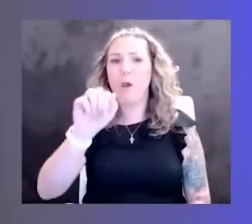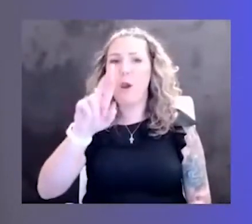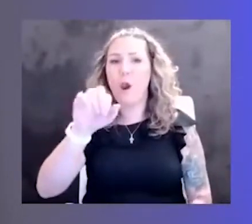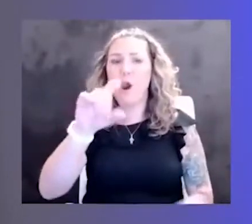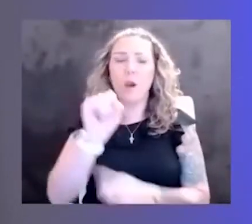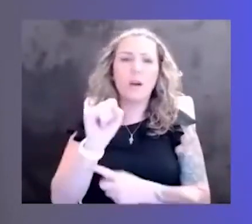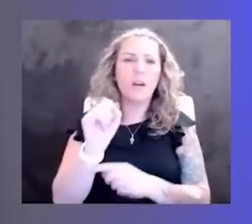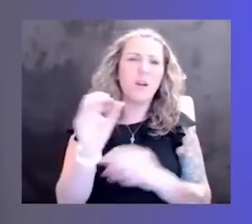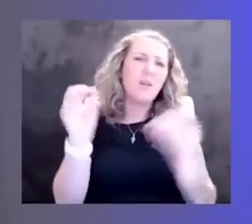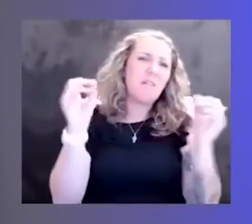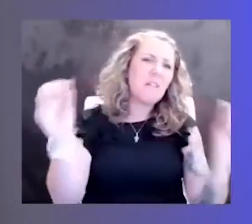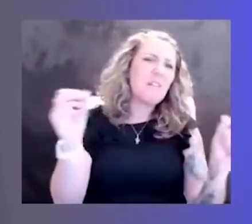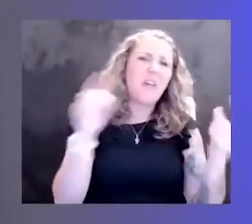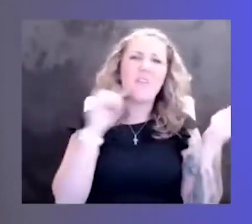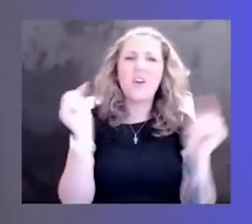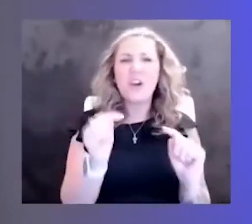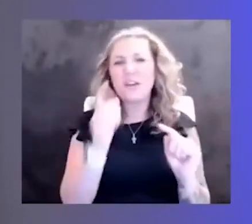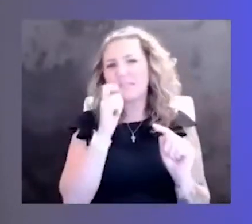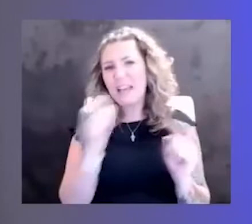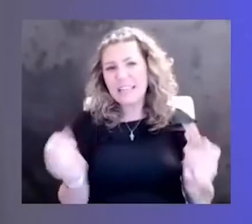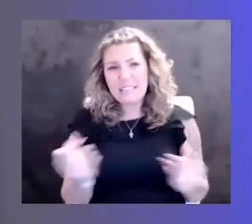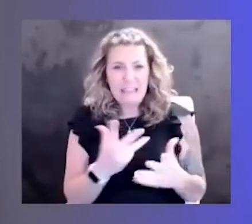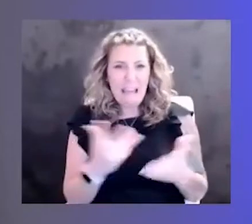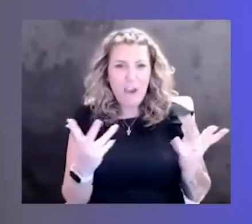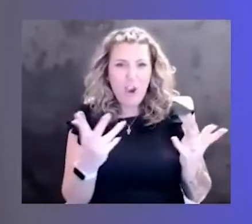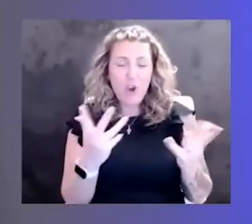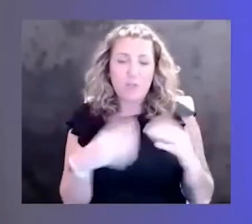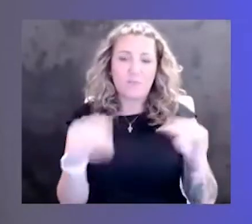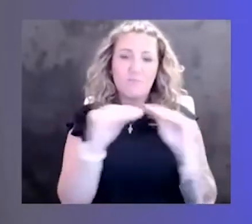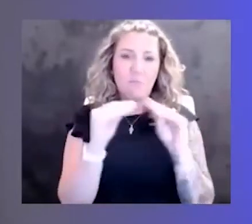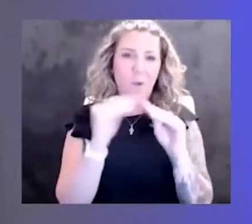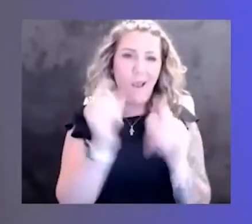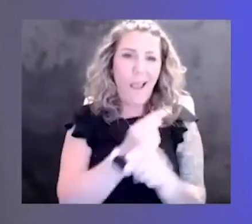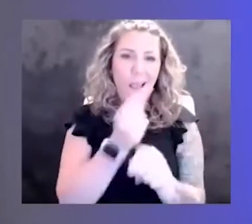or I'm not scared of anything is probably more accurate what people think. But